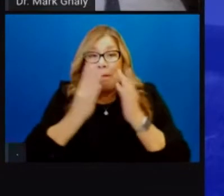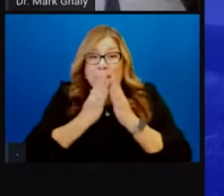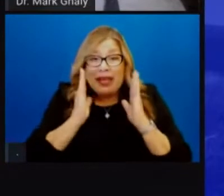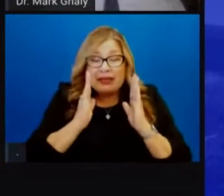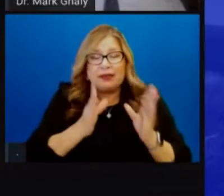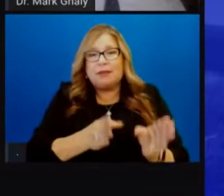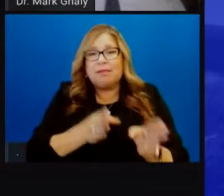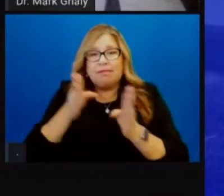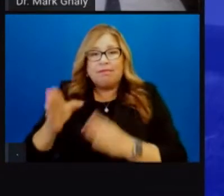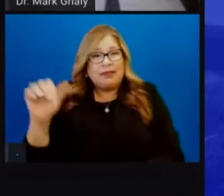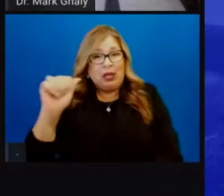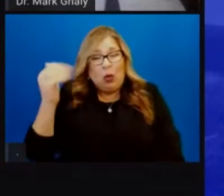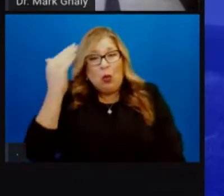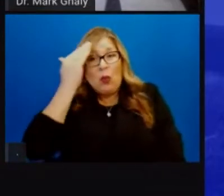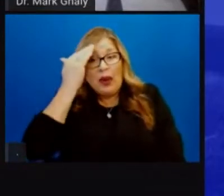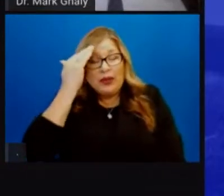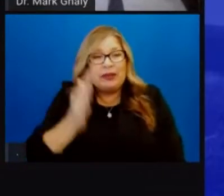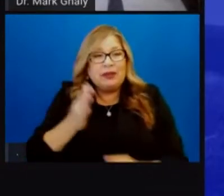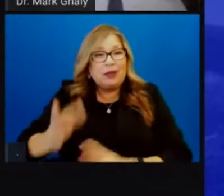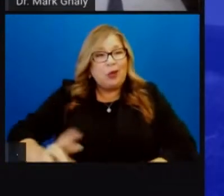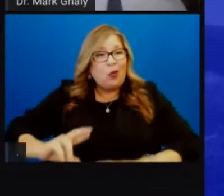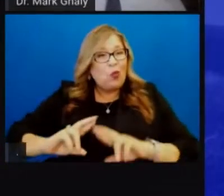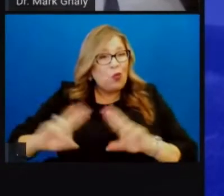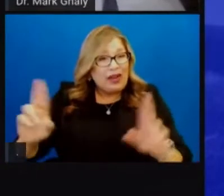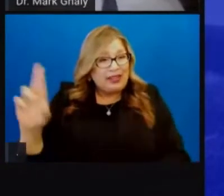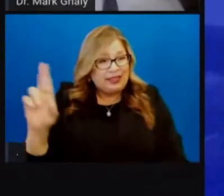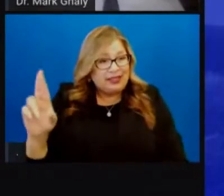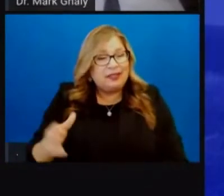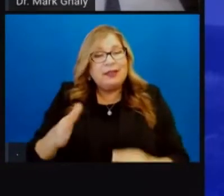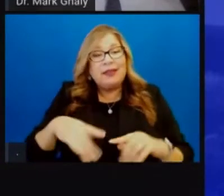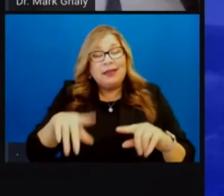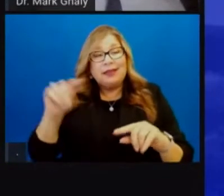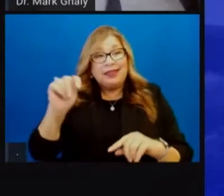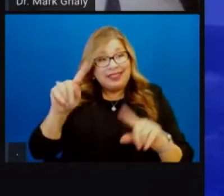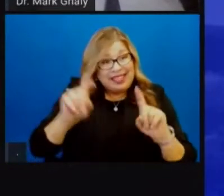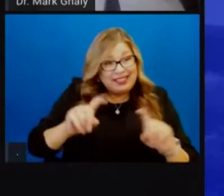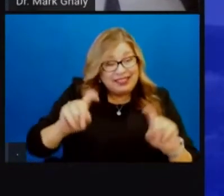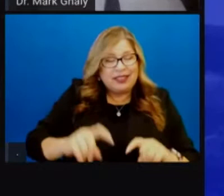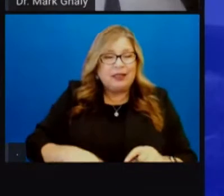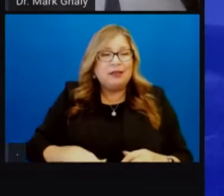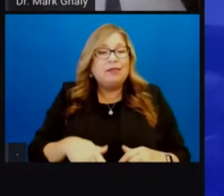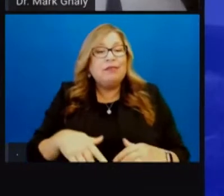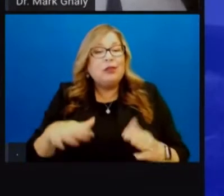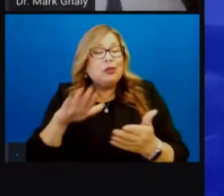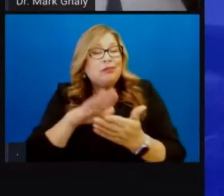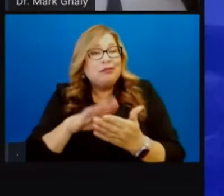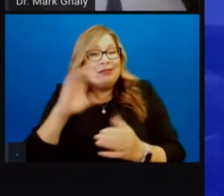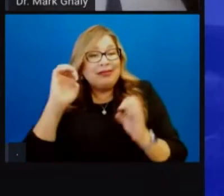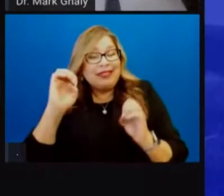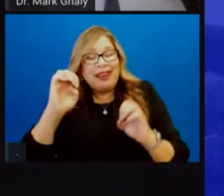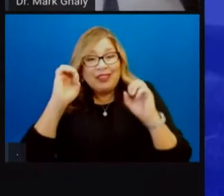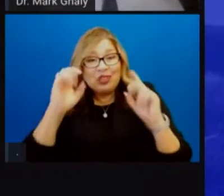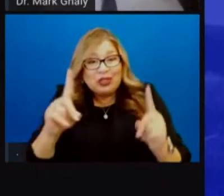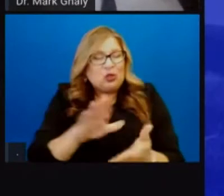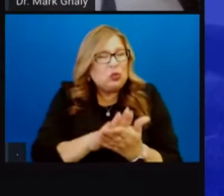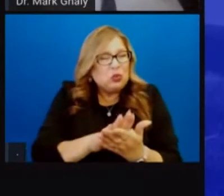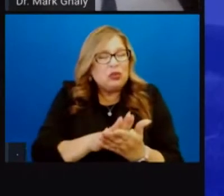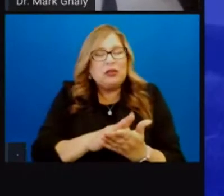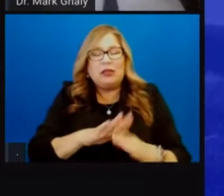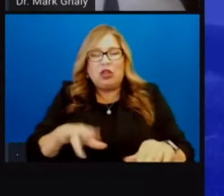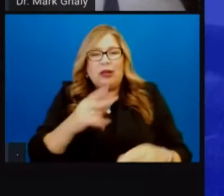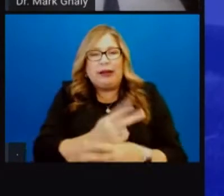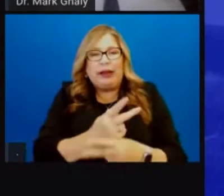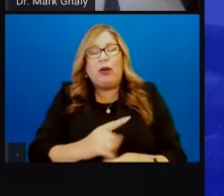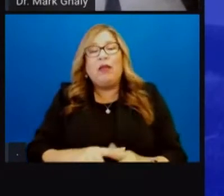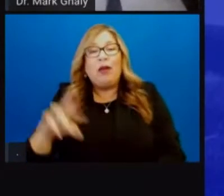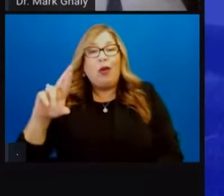awareness, readiness, testing, education, that's our schools and childcare centers, and then RX is treatments.